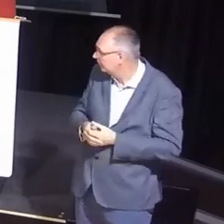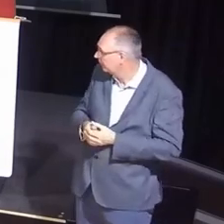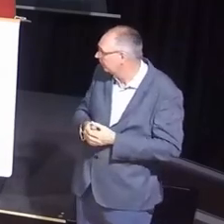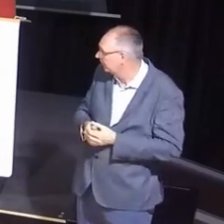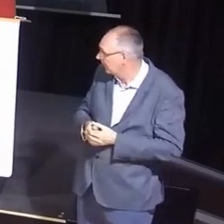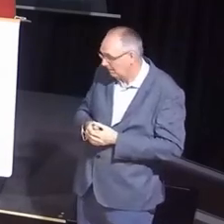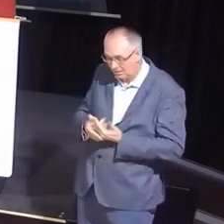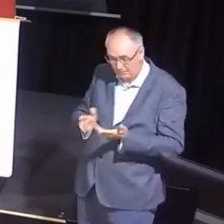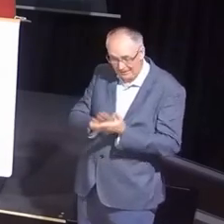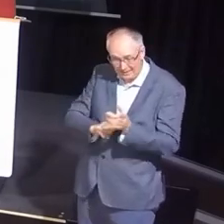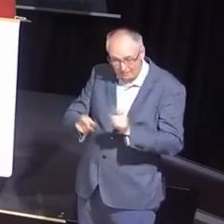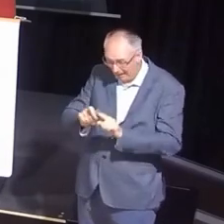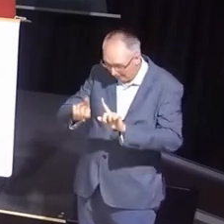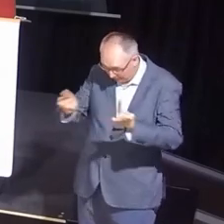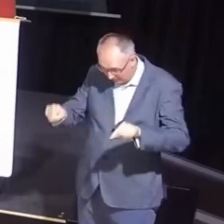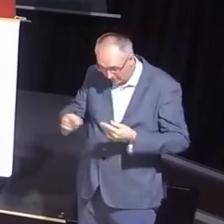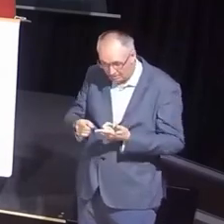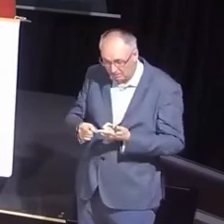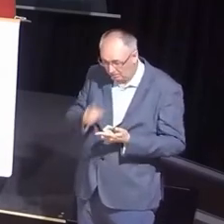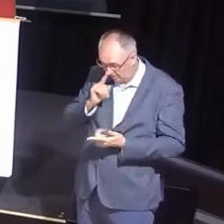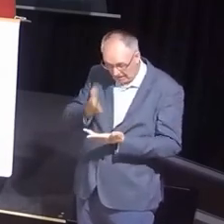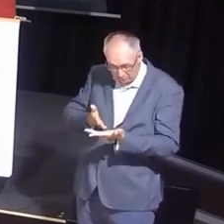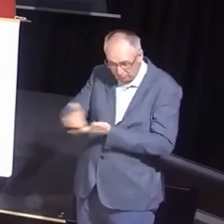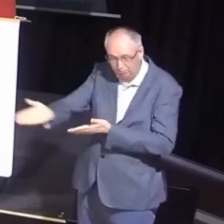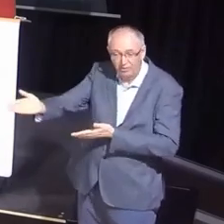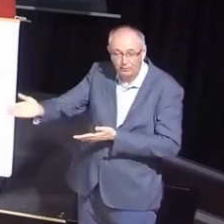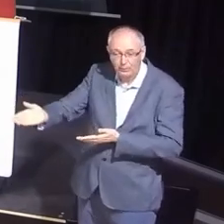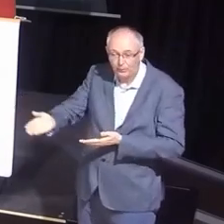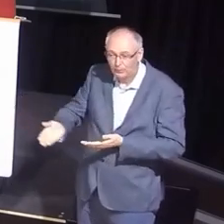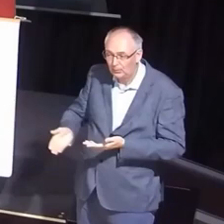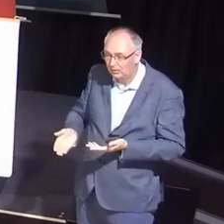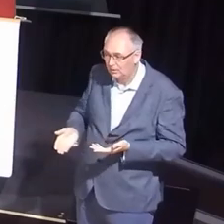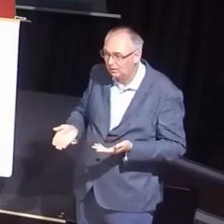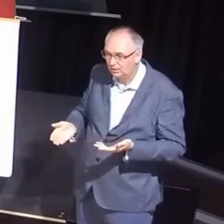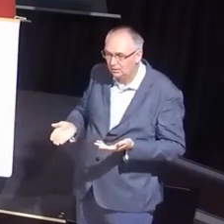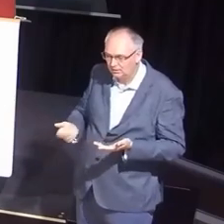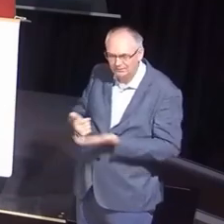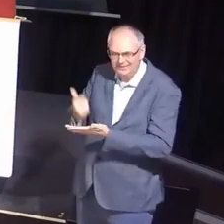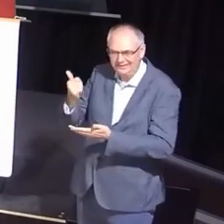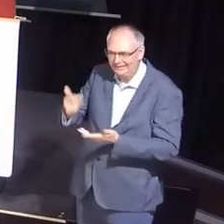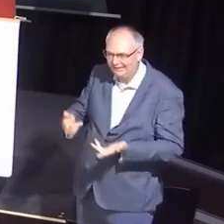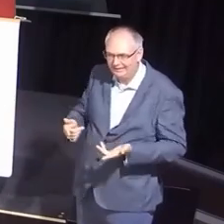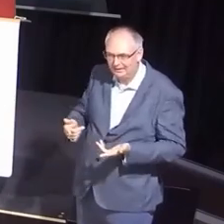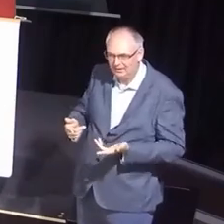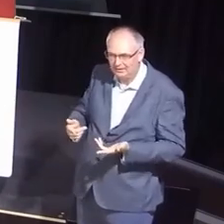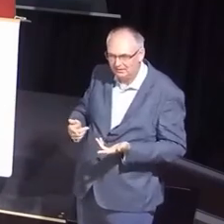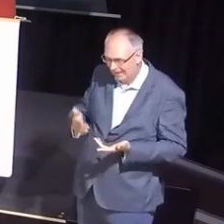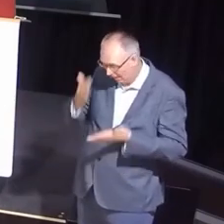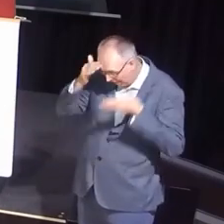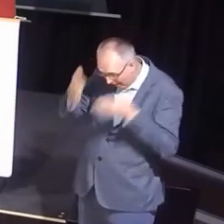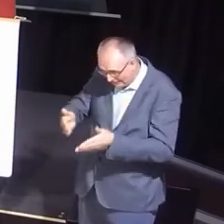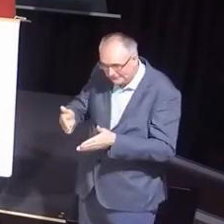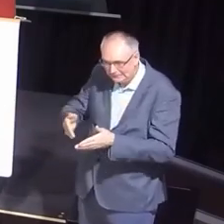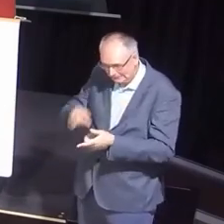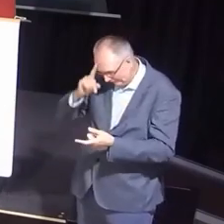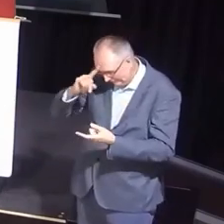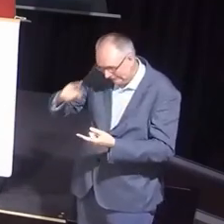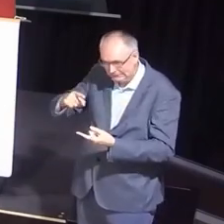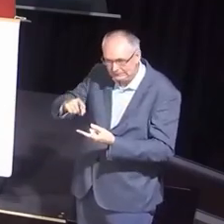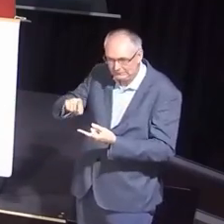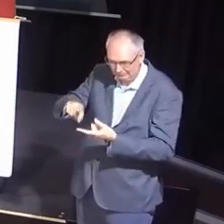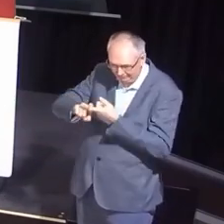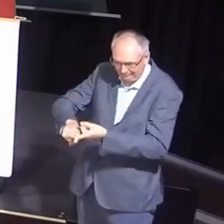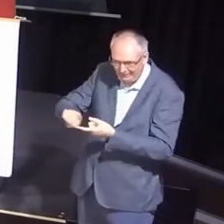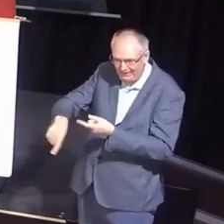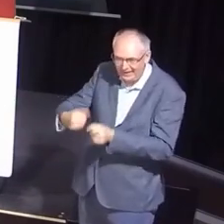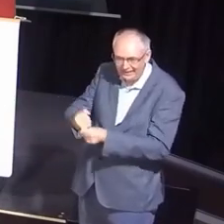able to map it, and I was able to play and crushed it. And it was a great, and I had such a great time, and now I'm obsessed with Metroidvanias, but I never would have been